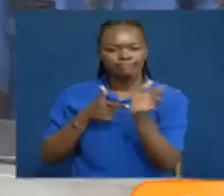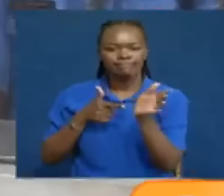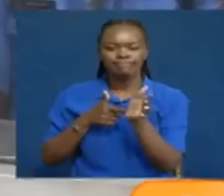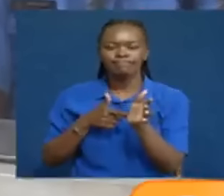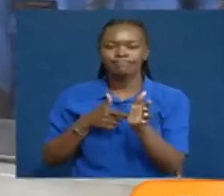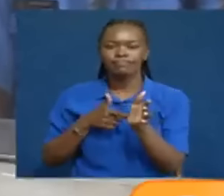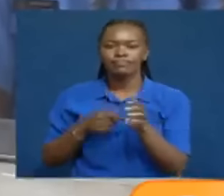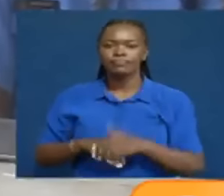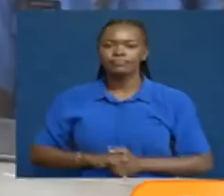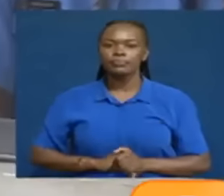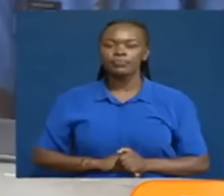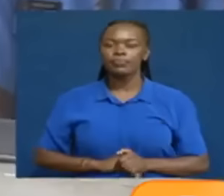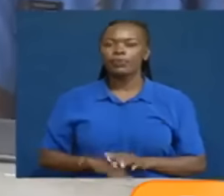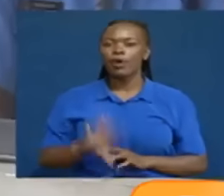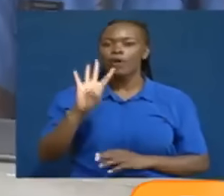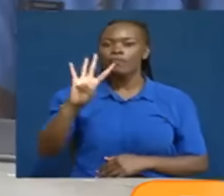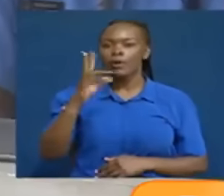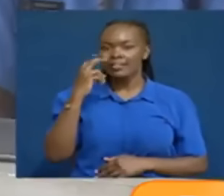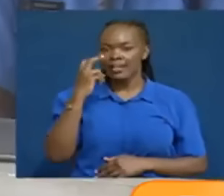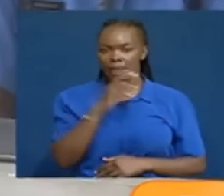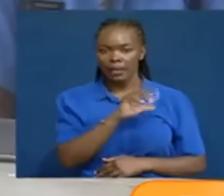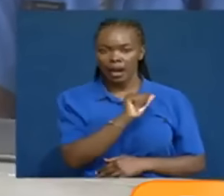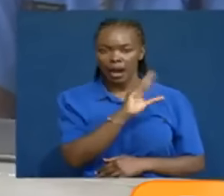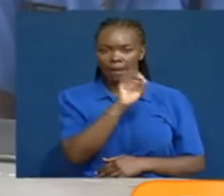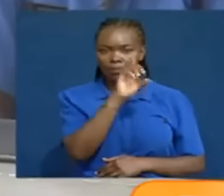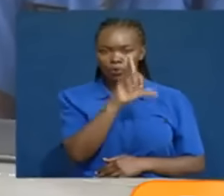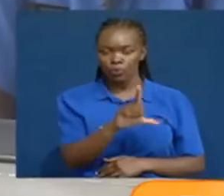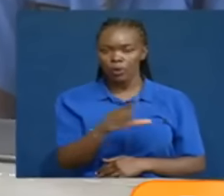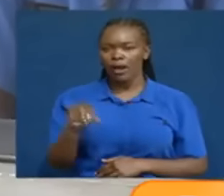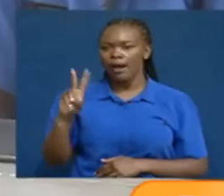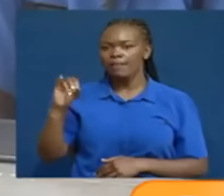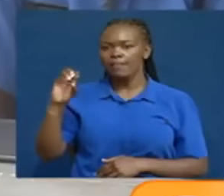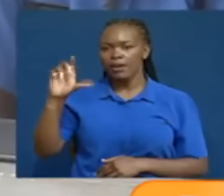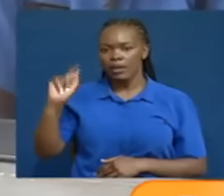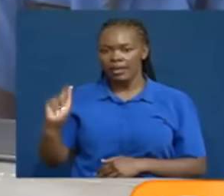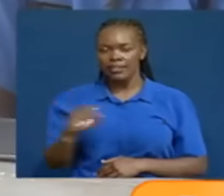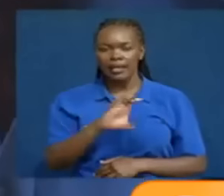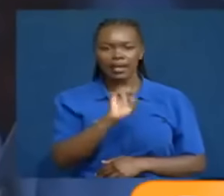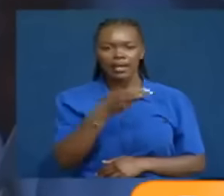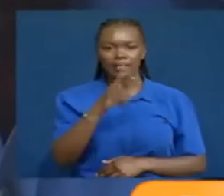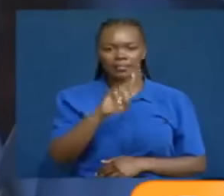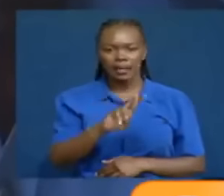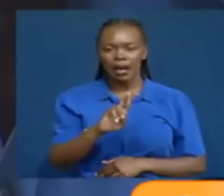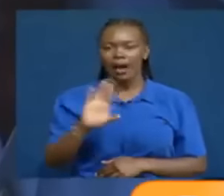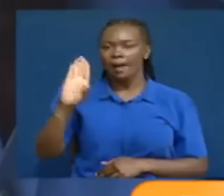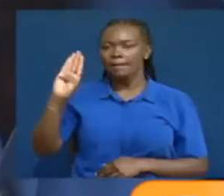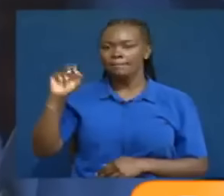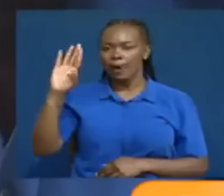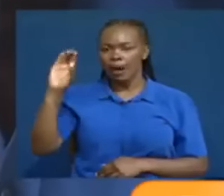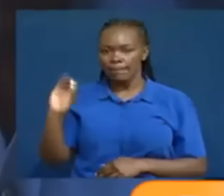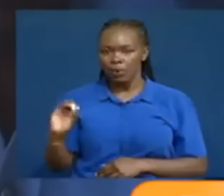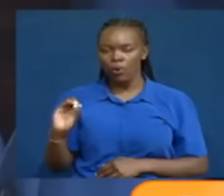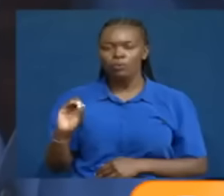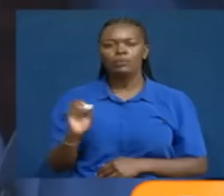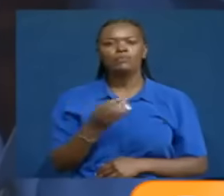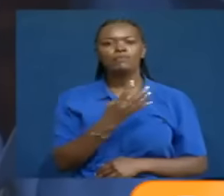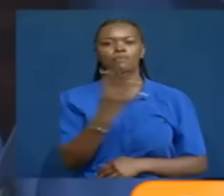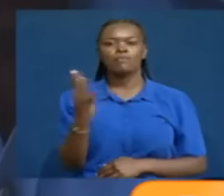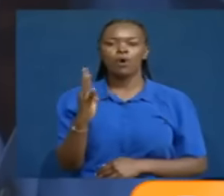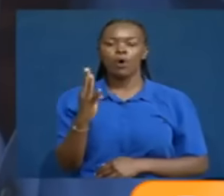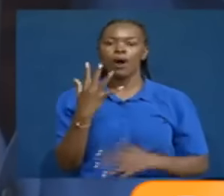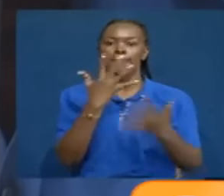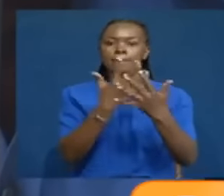Four suspects, Abdul Athman, Violet Adera, Esther Mudhoni and Haji Babu, have since been arraigned in court